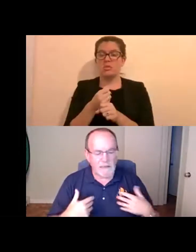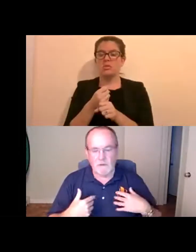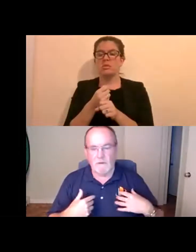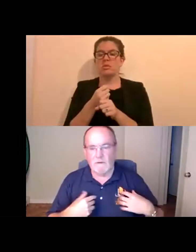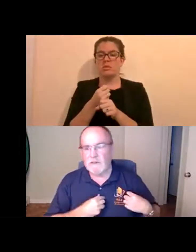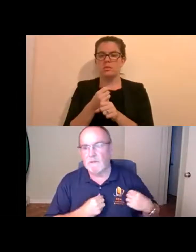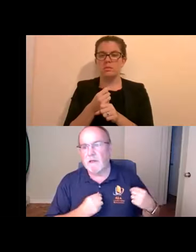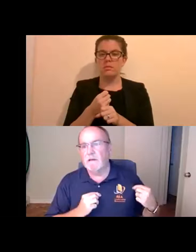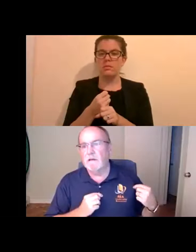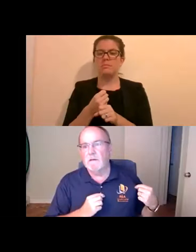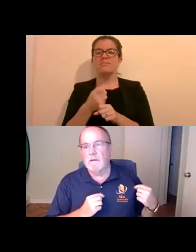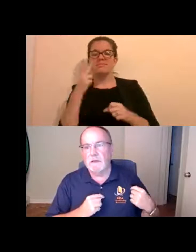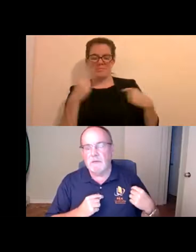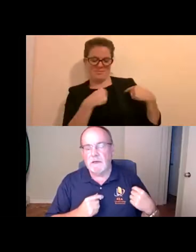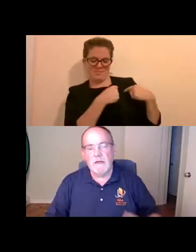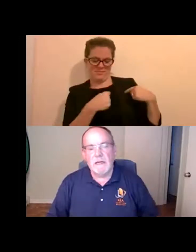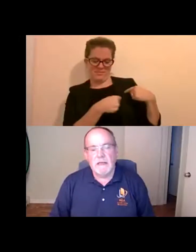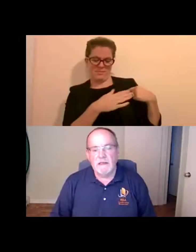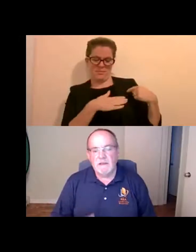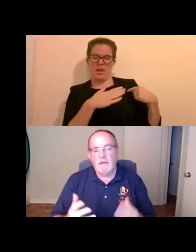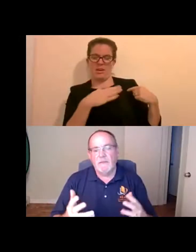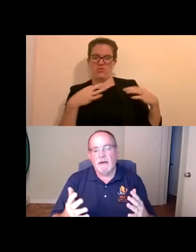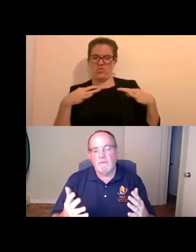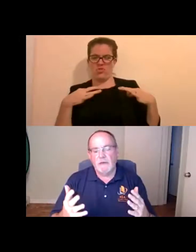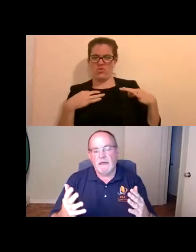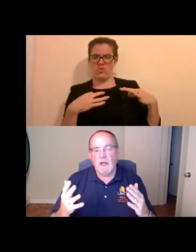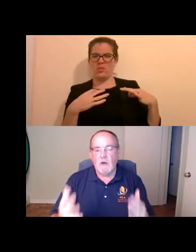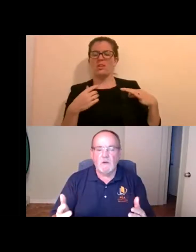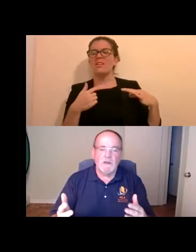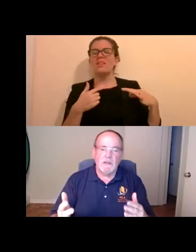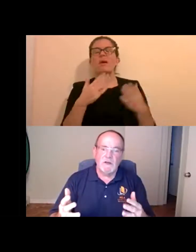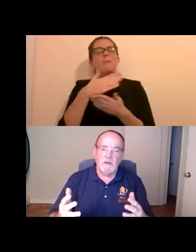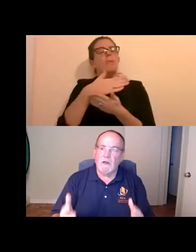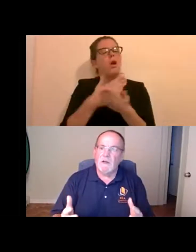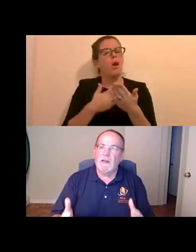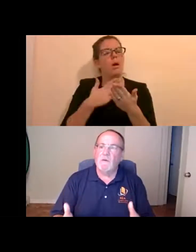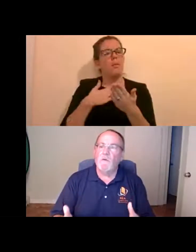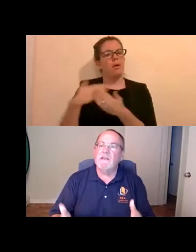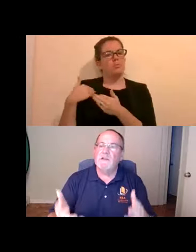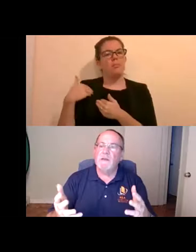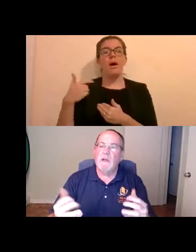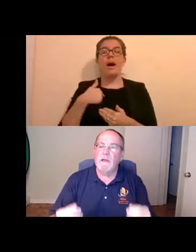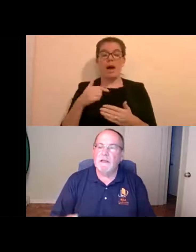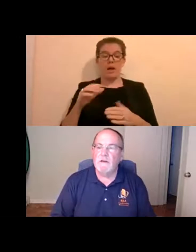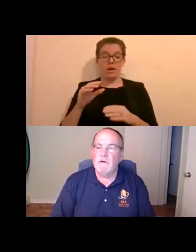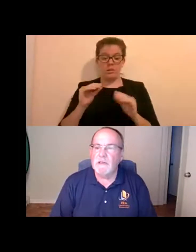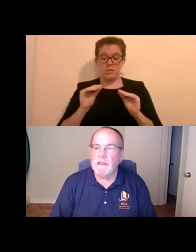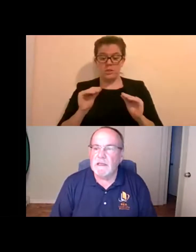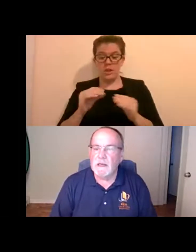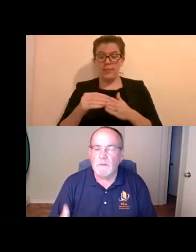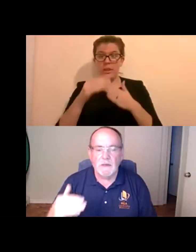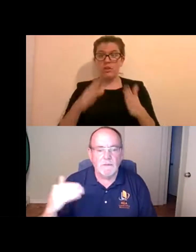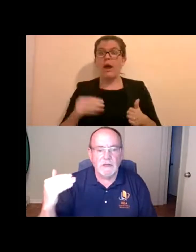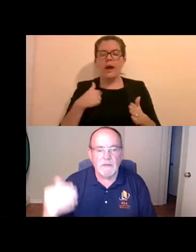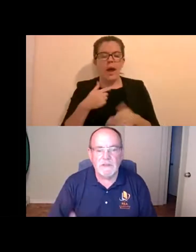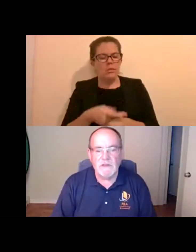what I do, you can see my little name here, is that I coach, leadership coach, and I raise up young leaders and